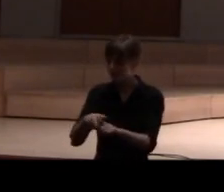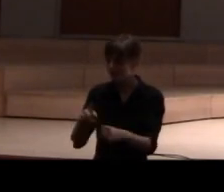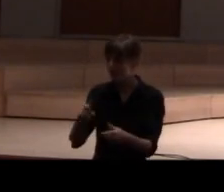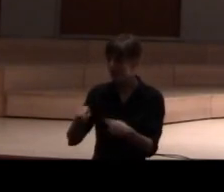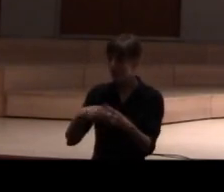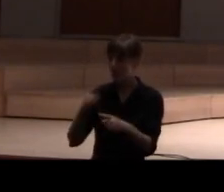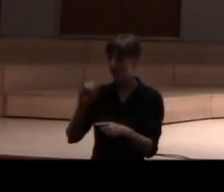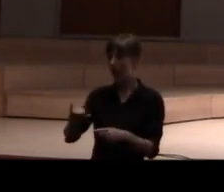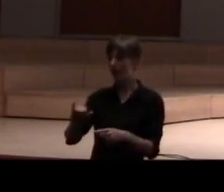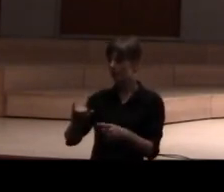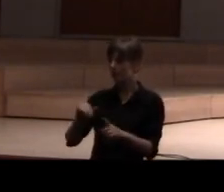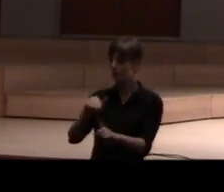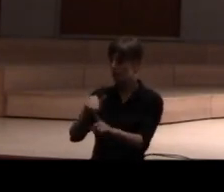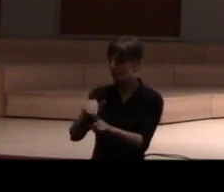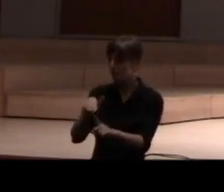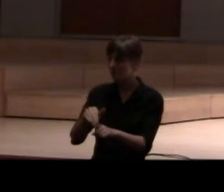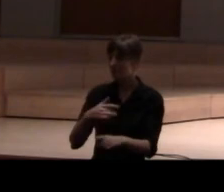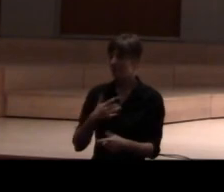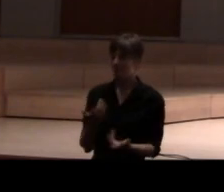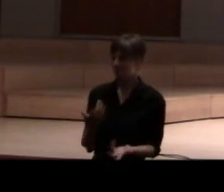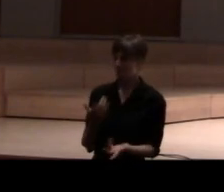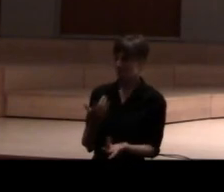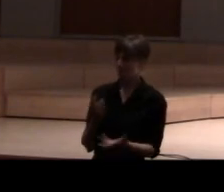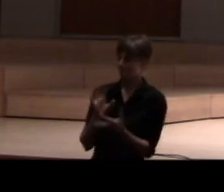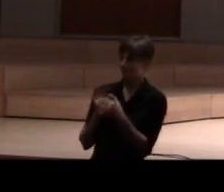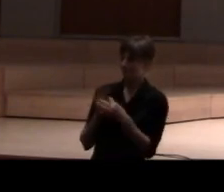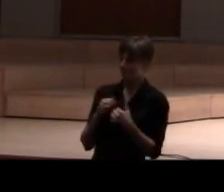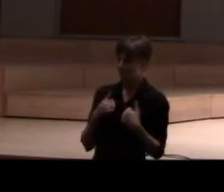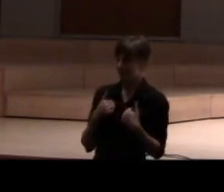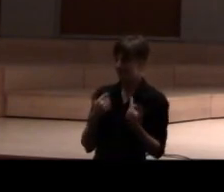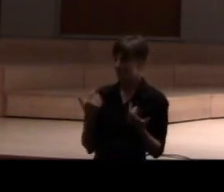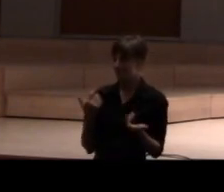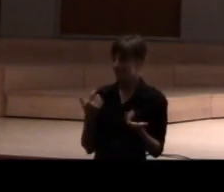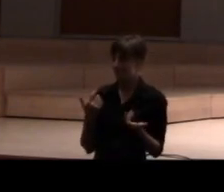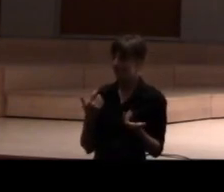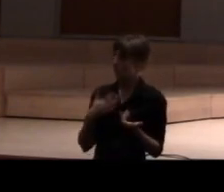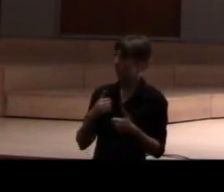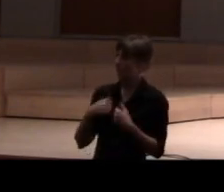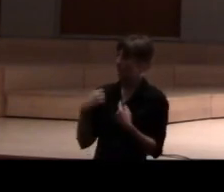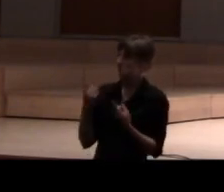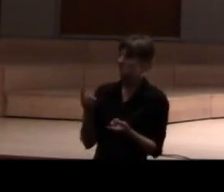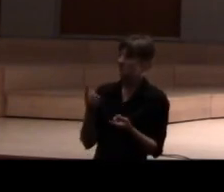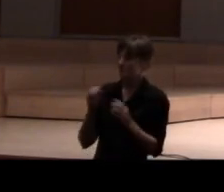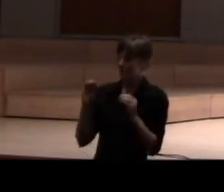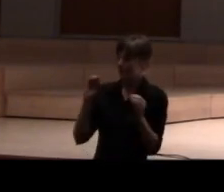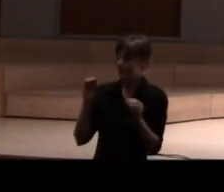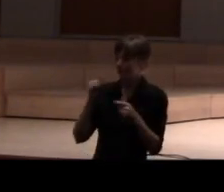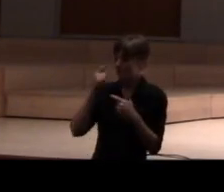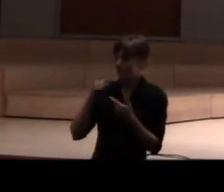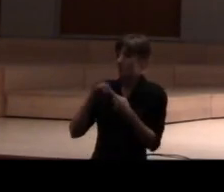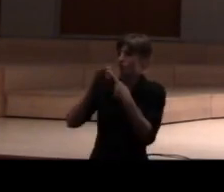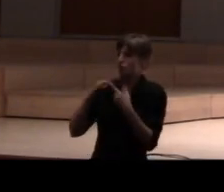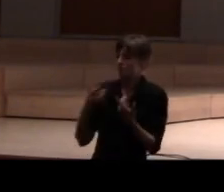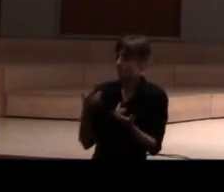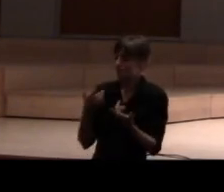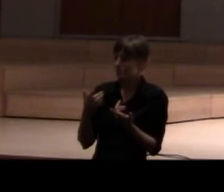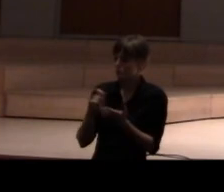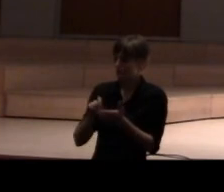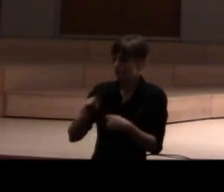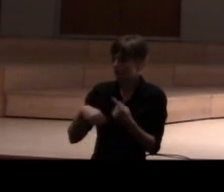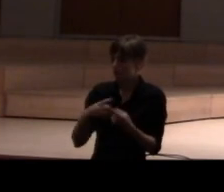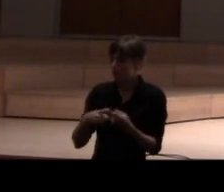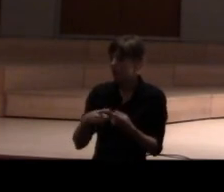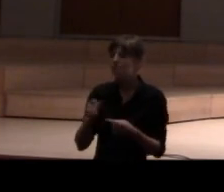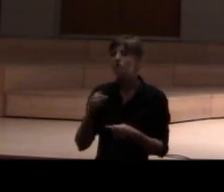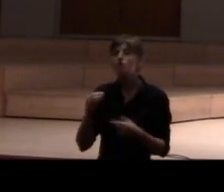that they just feel that they can't relate to or pull something from their life about. So when I ask students, what are some conflicts you face in your